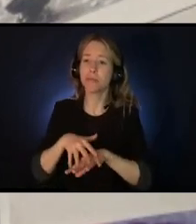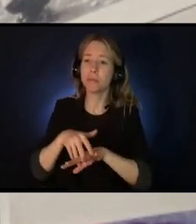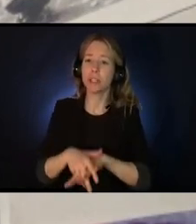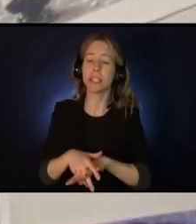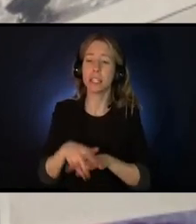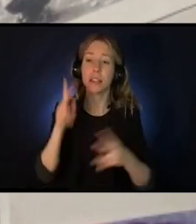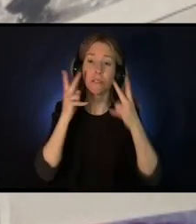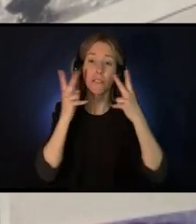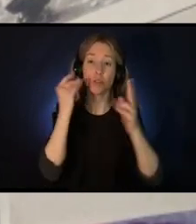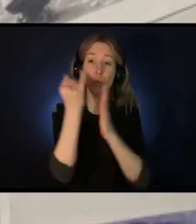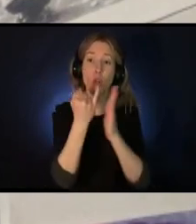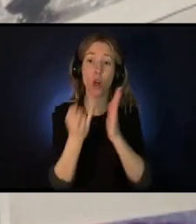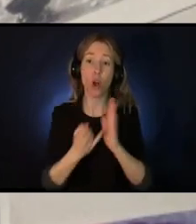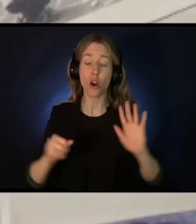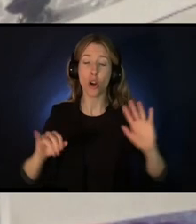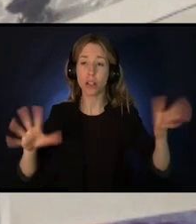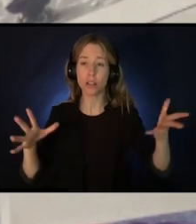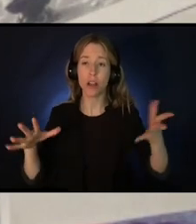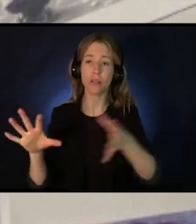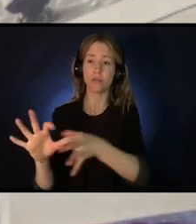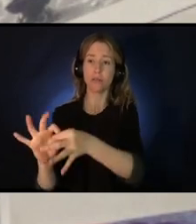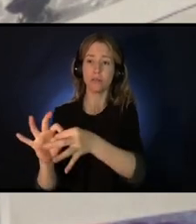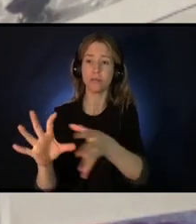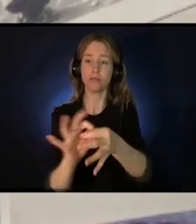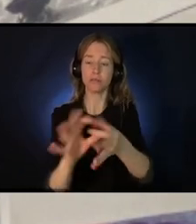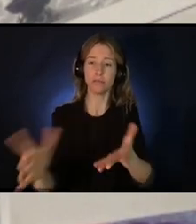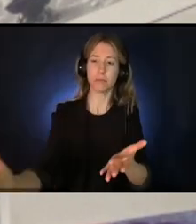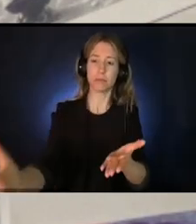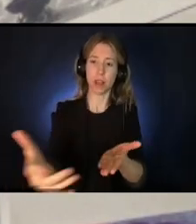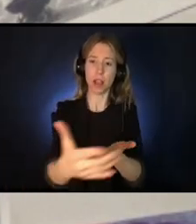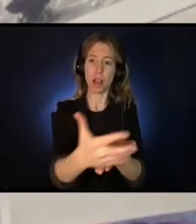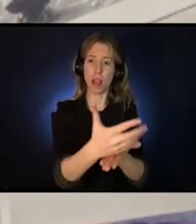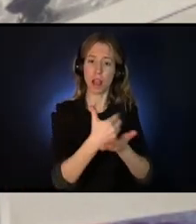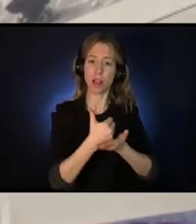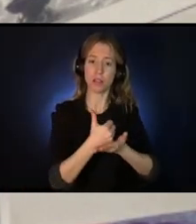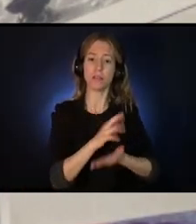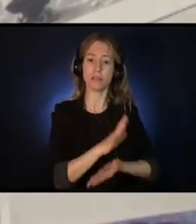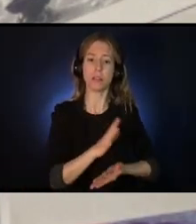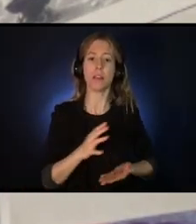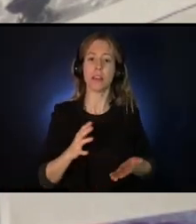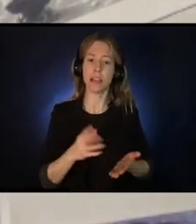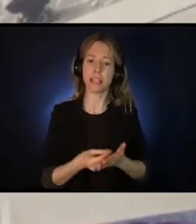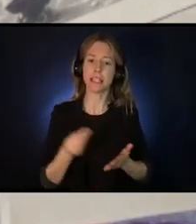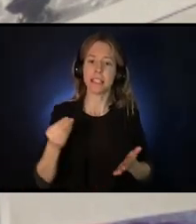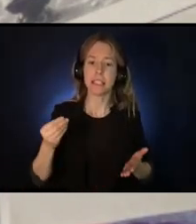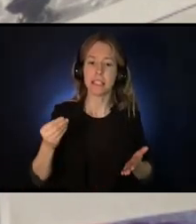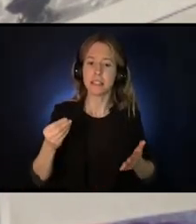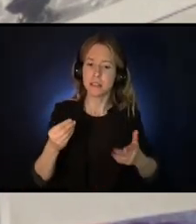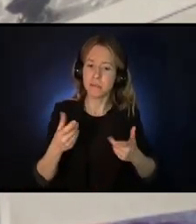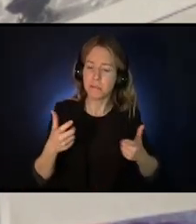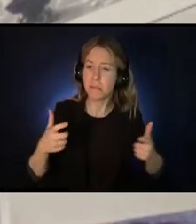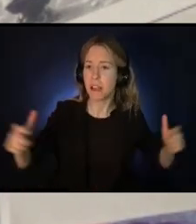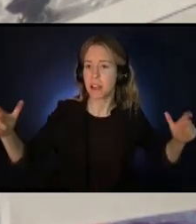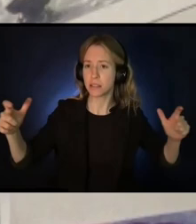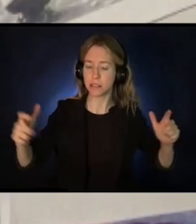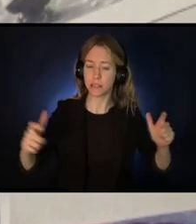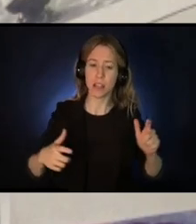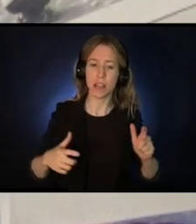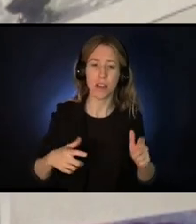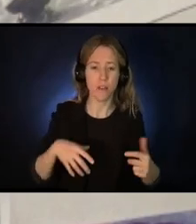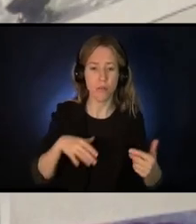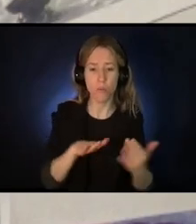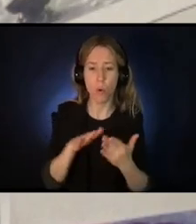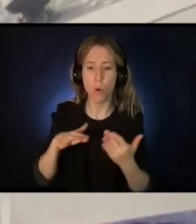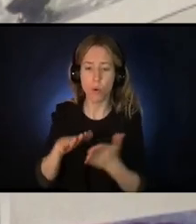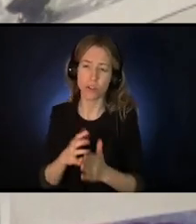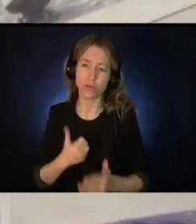varying experiences and approaches to self-expression? Much like any member of